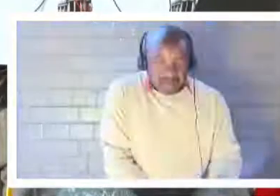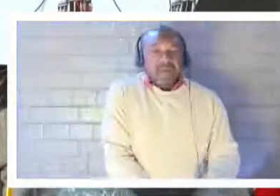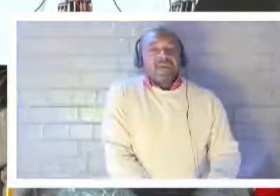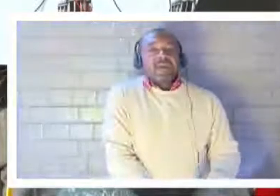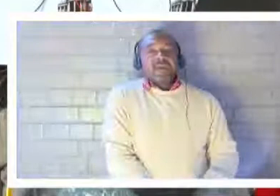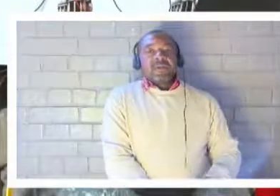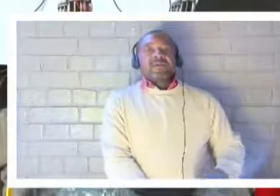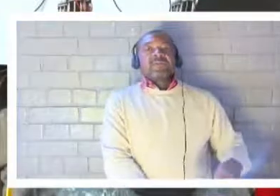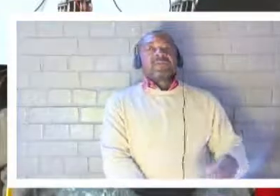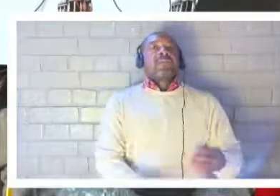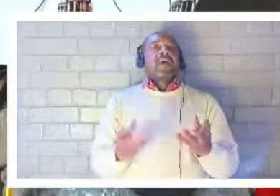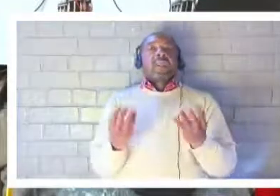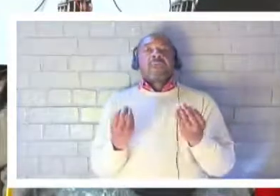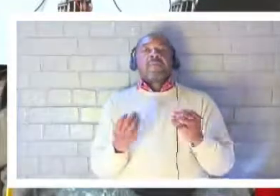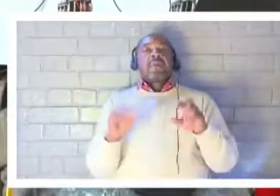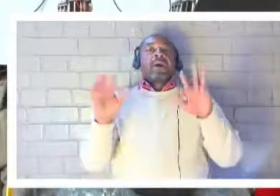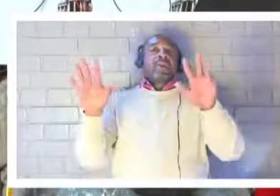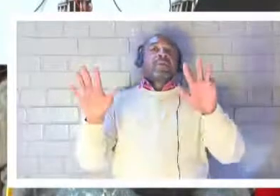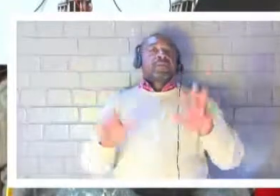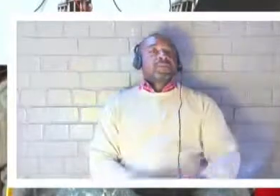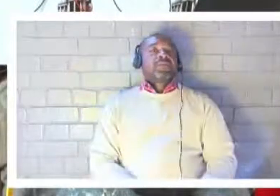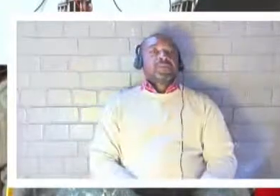Number